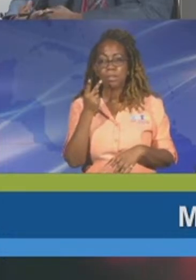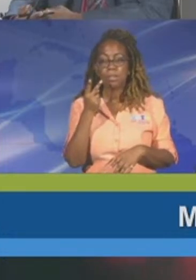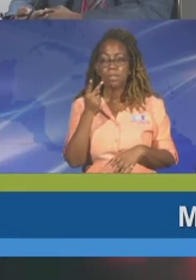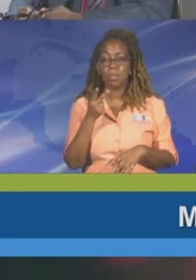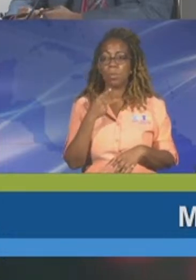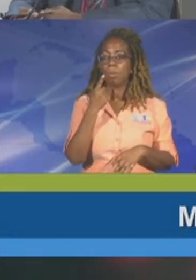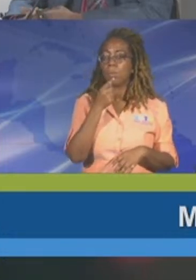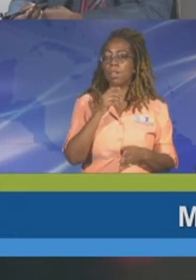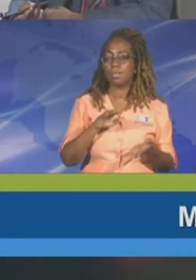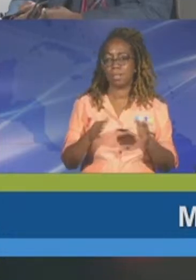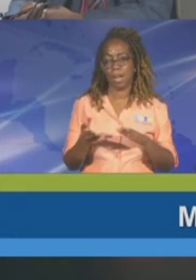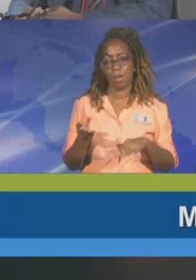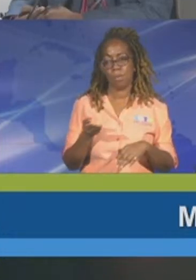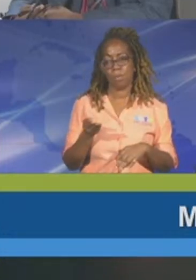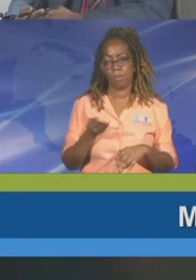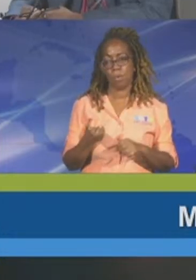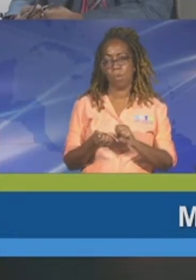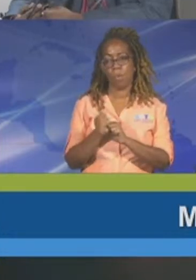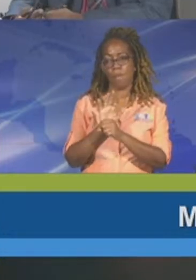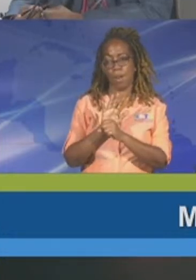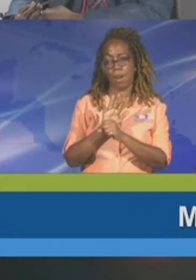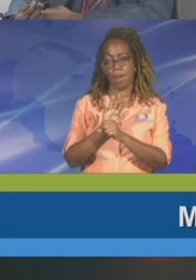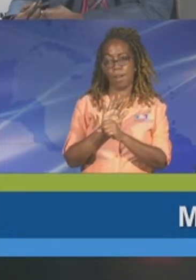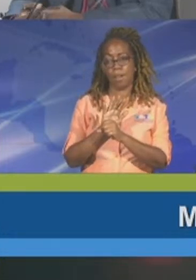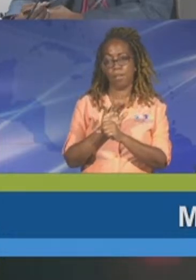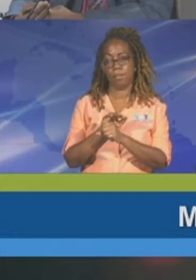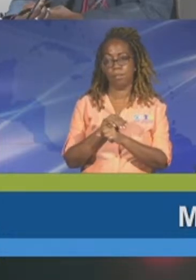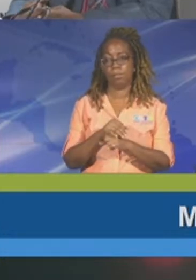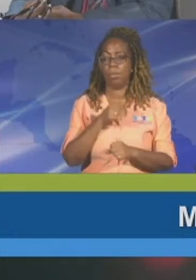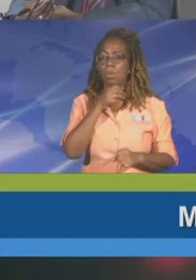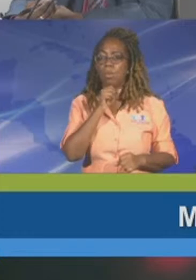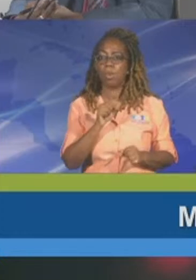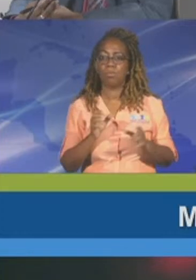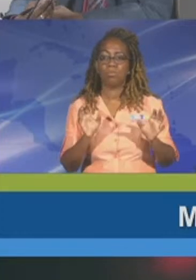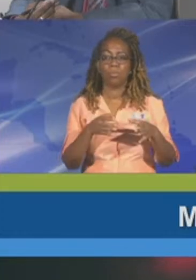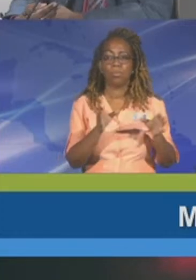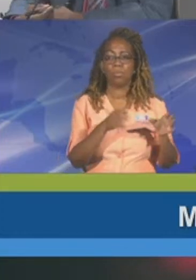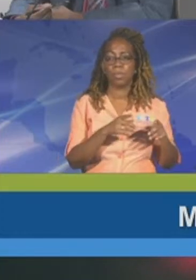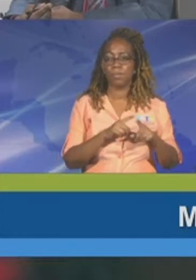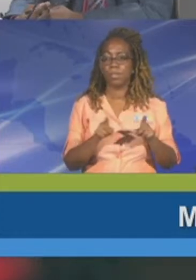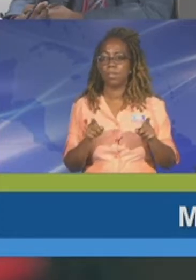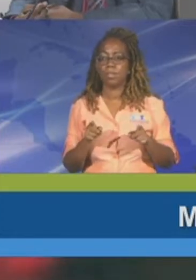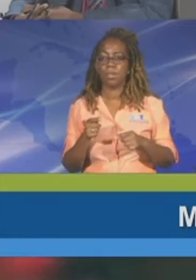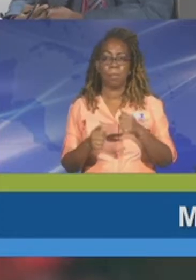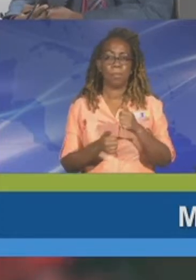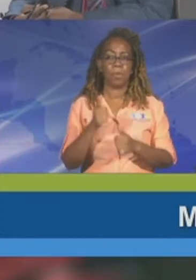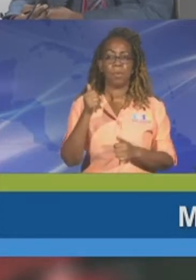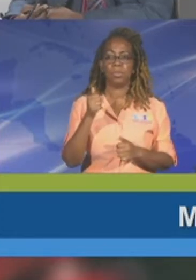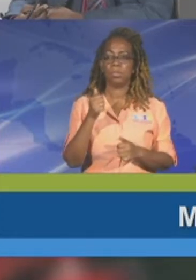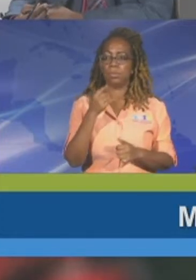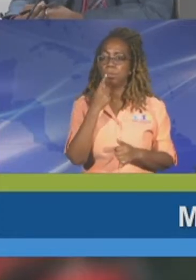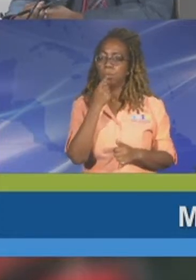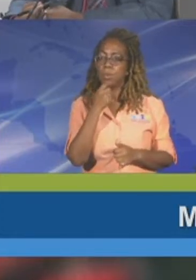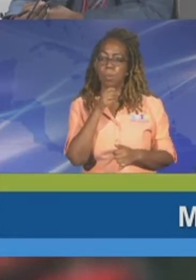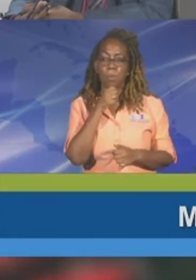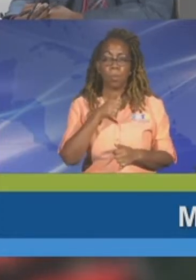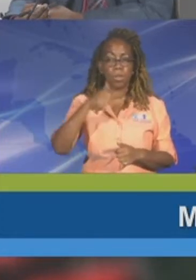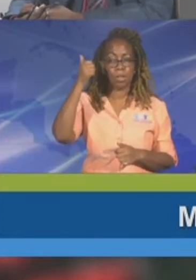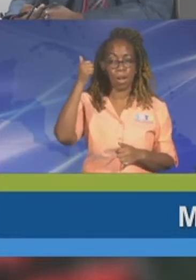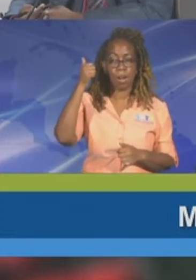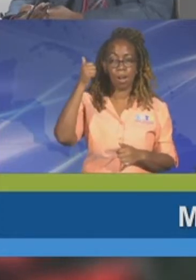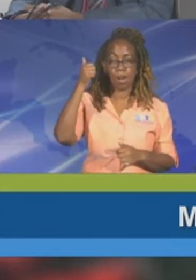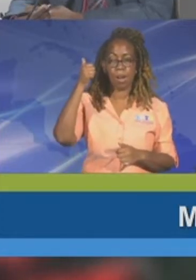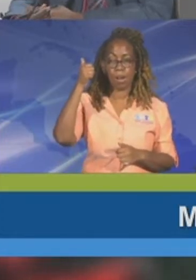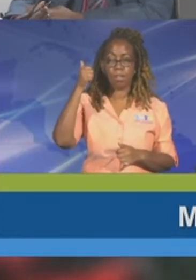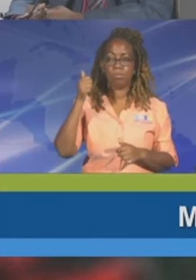have died from COVID-19, the age distribution is different. There is a predominance among the older age groups and a